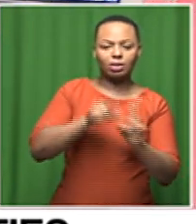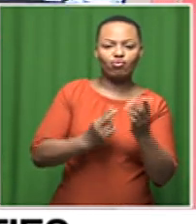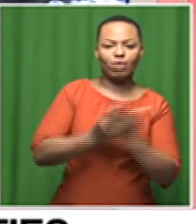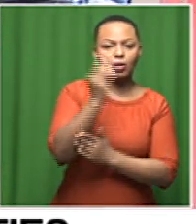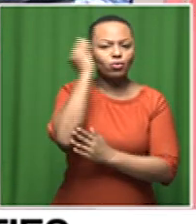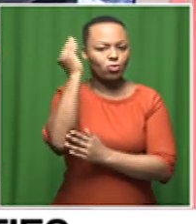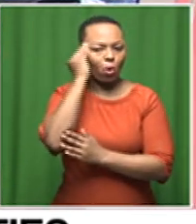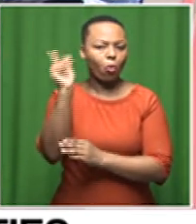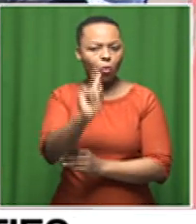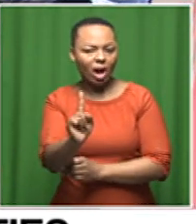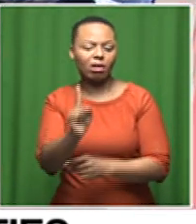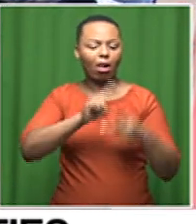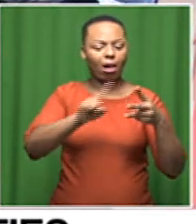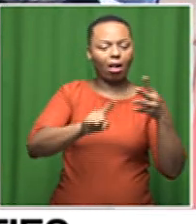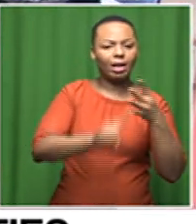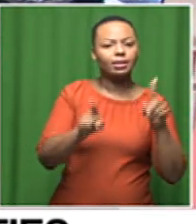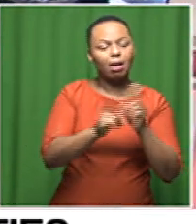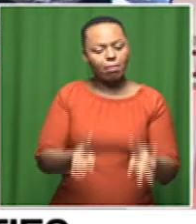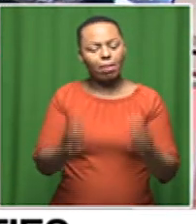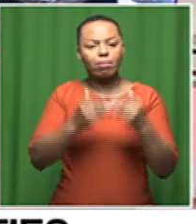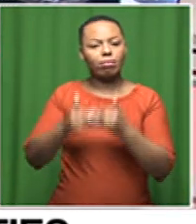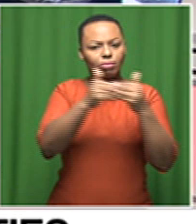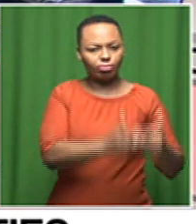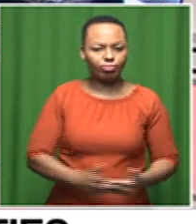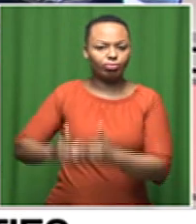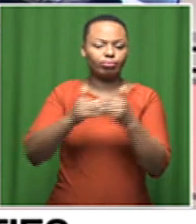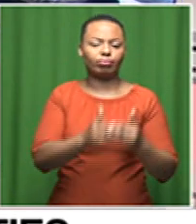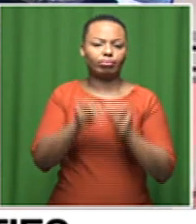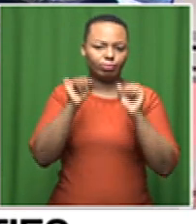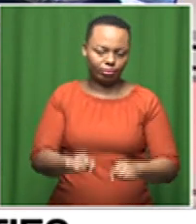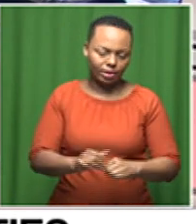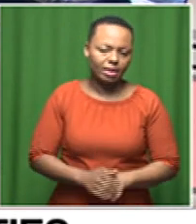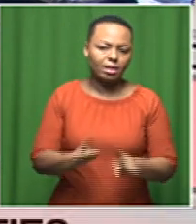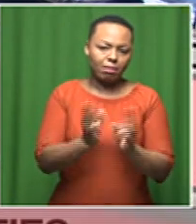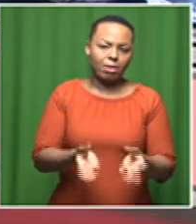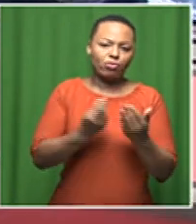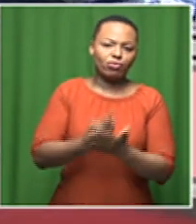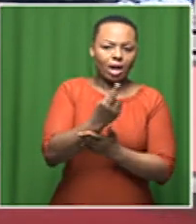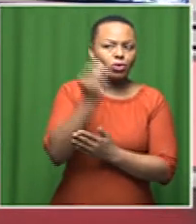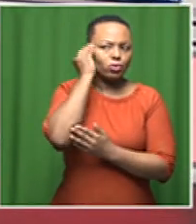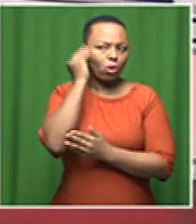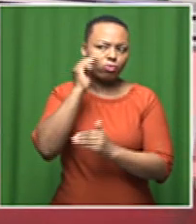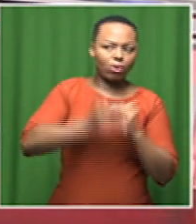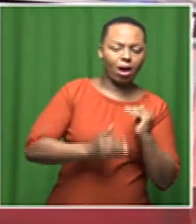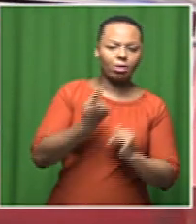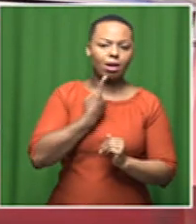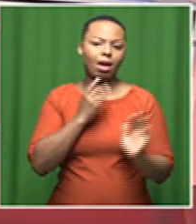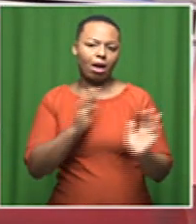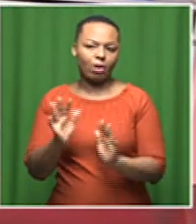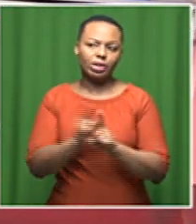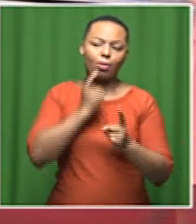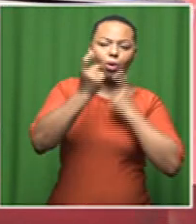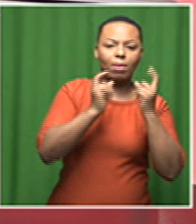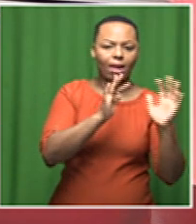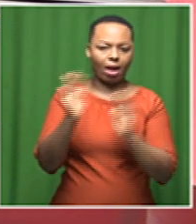rights are and are able to receive all the things that the rights say they should be receiving and know how to take up complaints and things such as that.